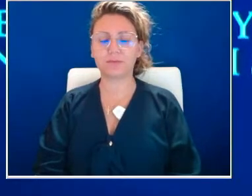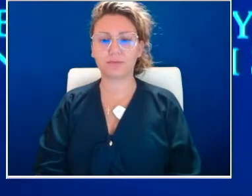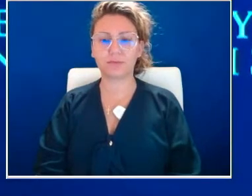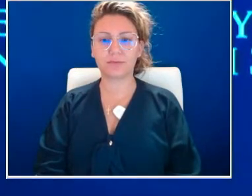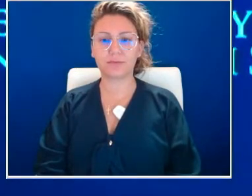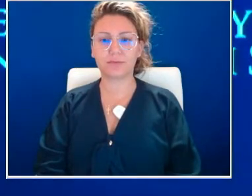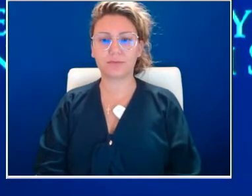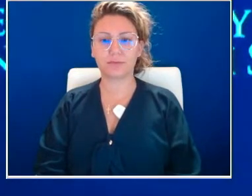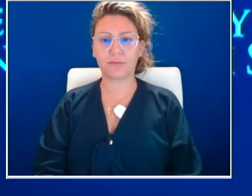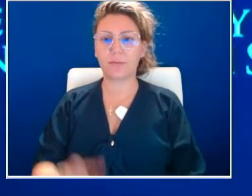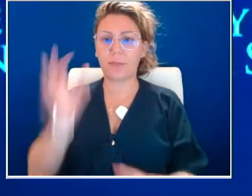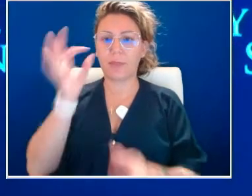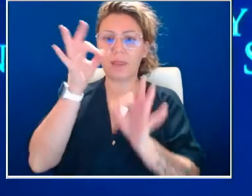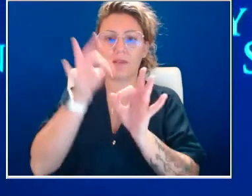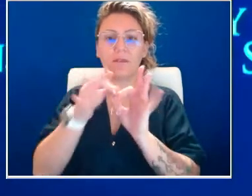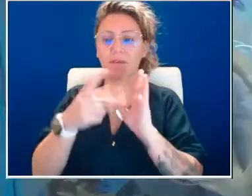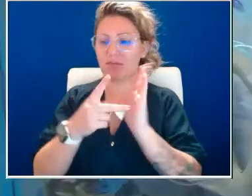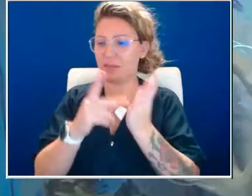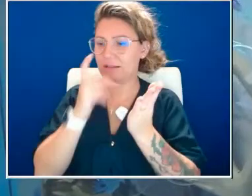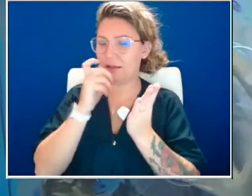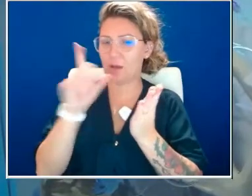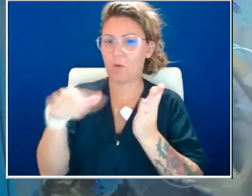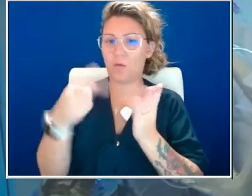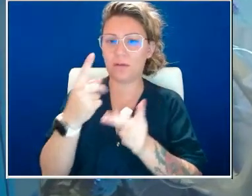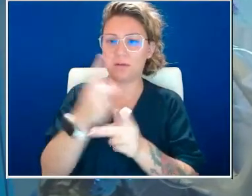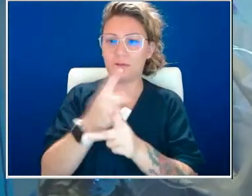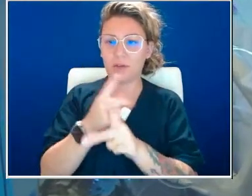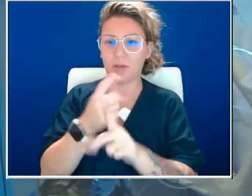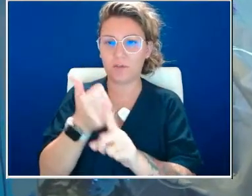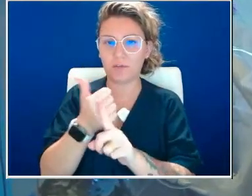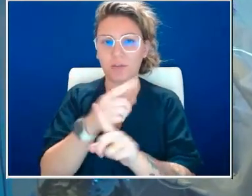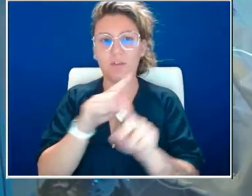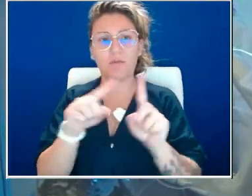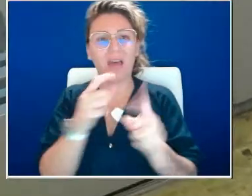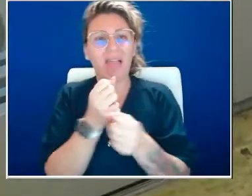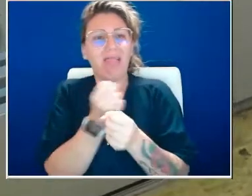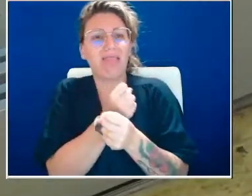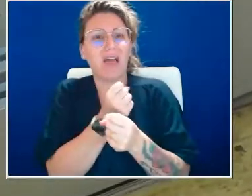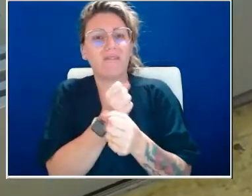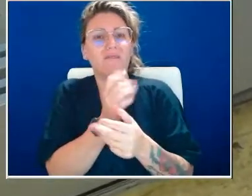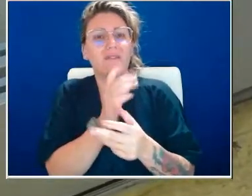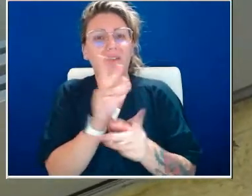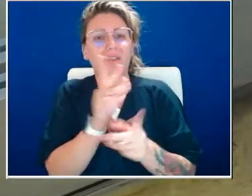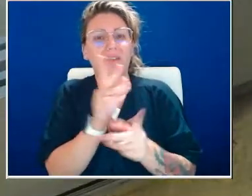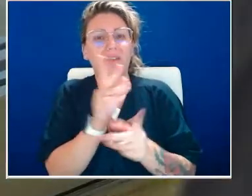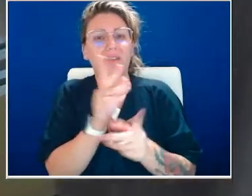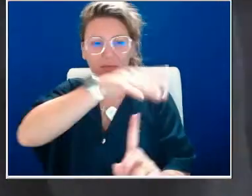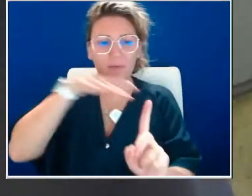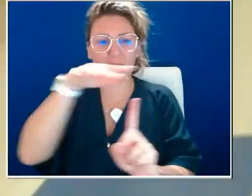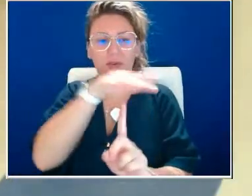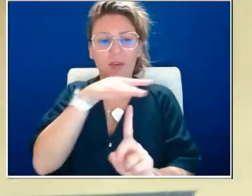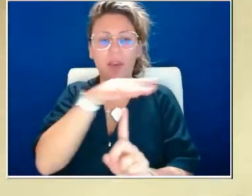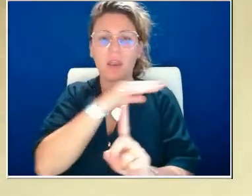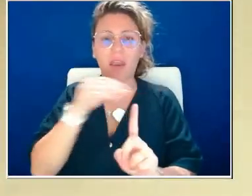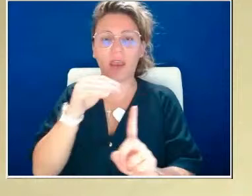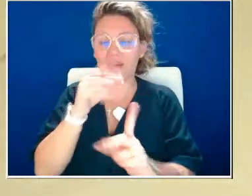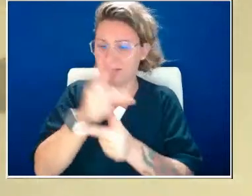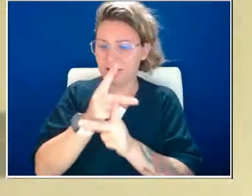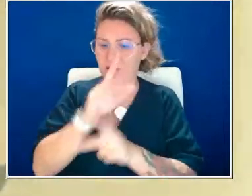Faith means not just taking care of ourselves, but loving our neighbors. And if we can take care of our neighbors and not